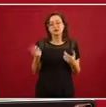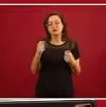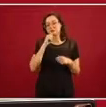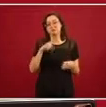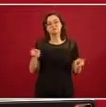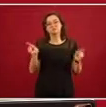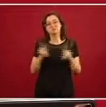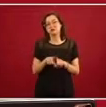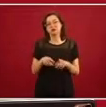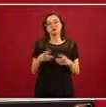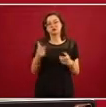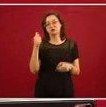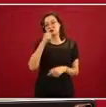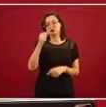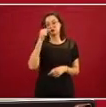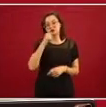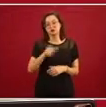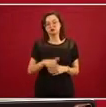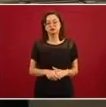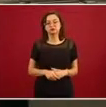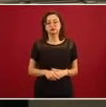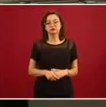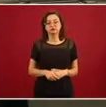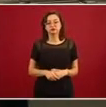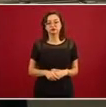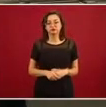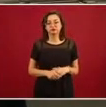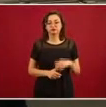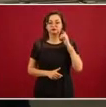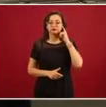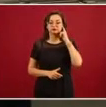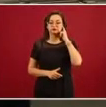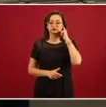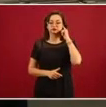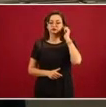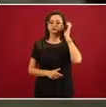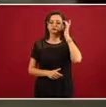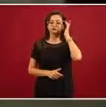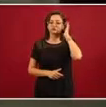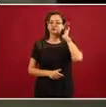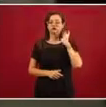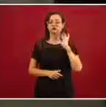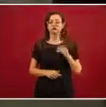course, let's hope that that doesn't happen.